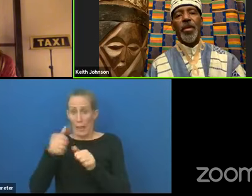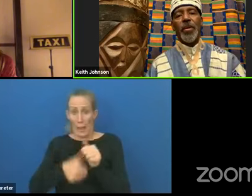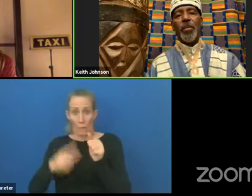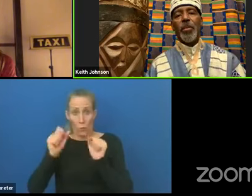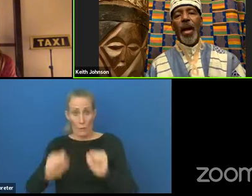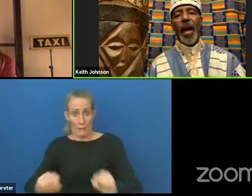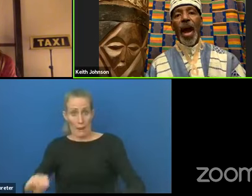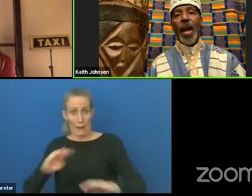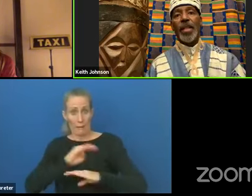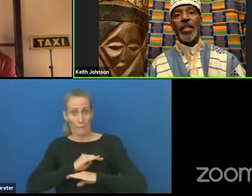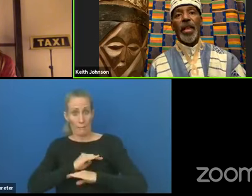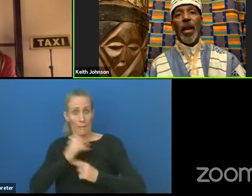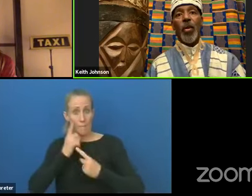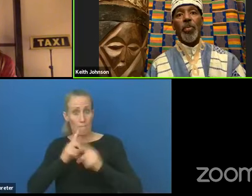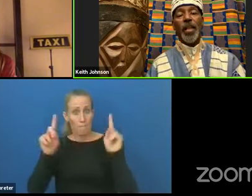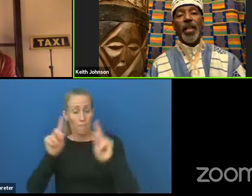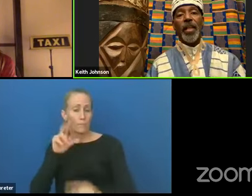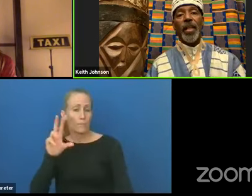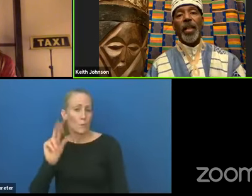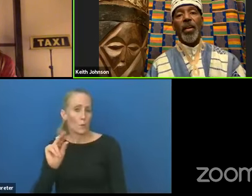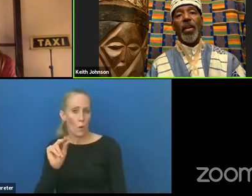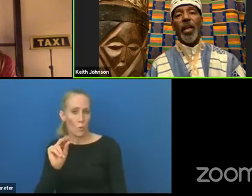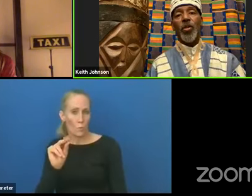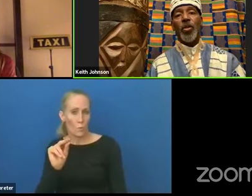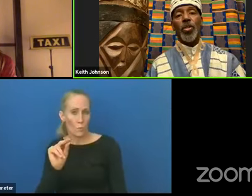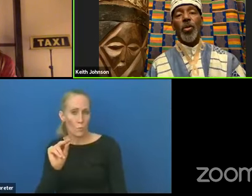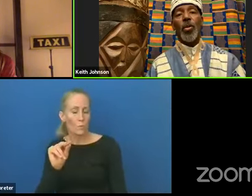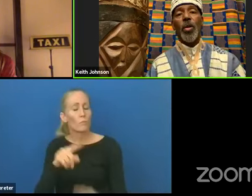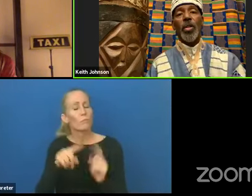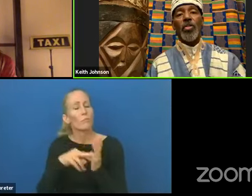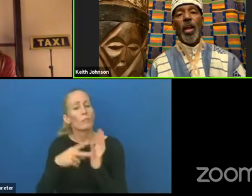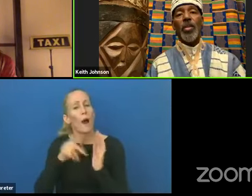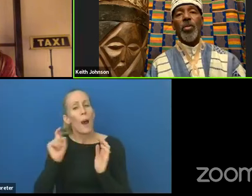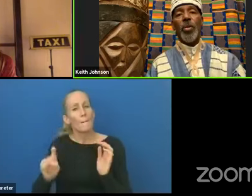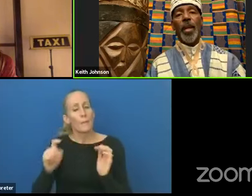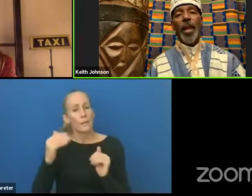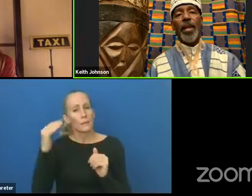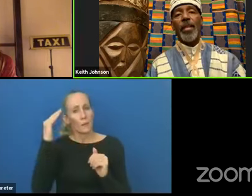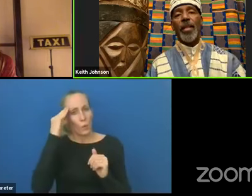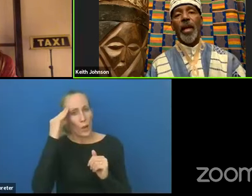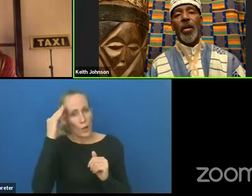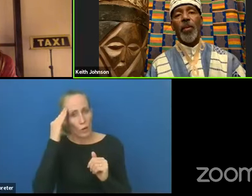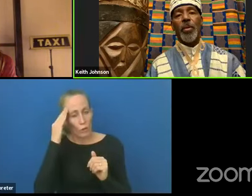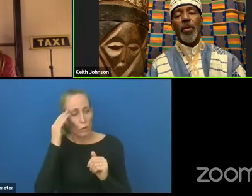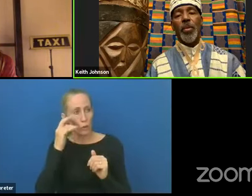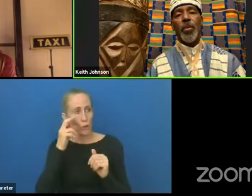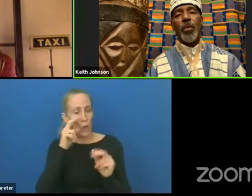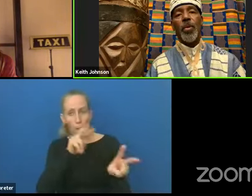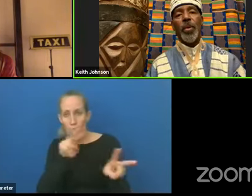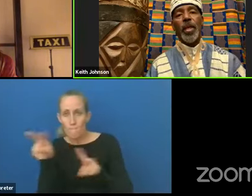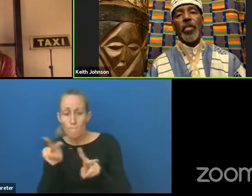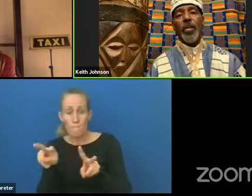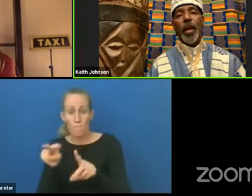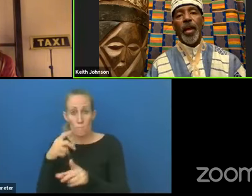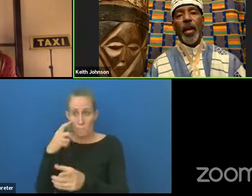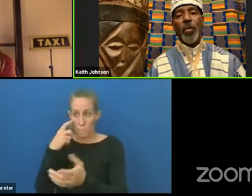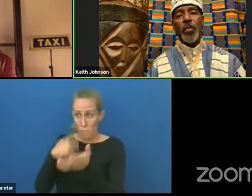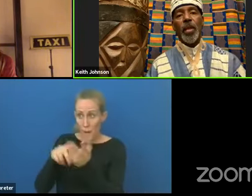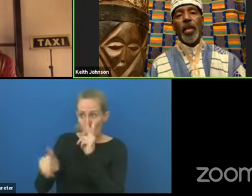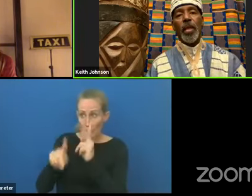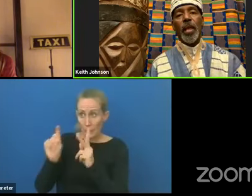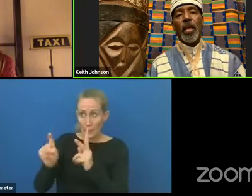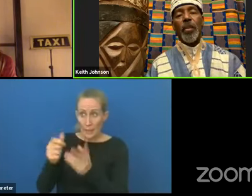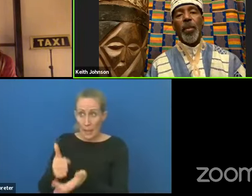keep my eyes open and clear, and also try to do what I can to help other people and try to